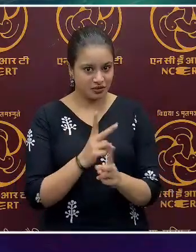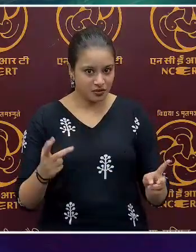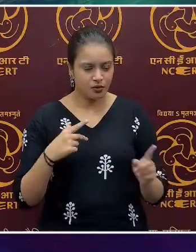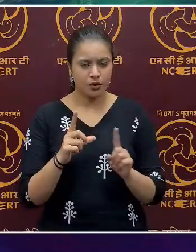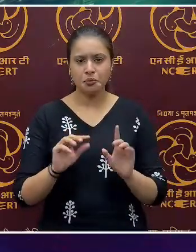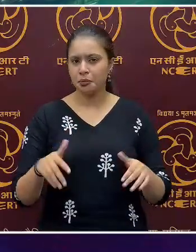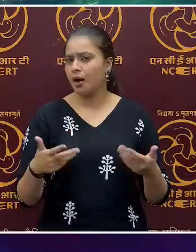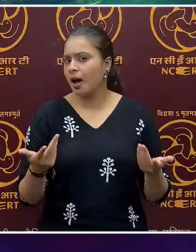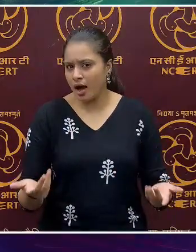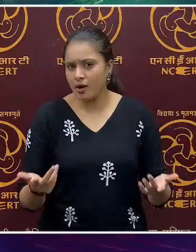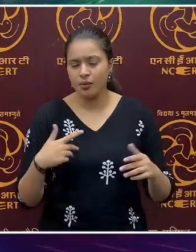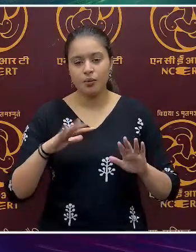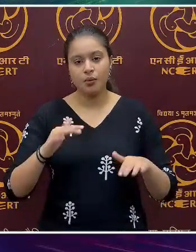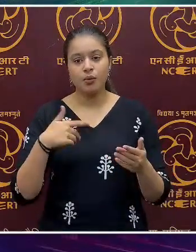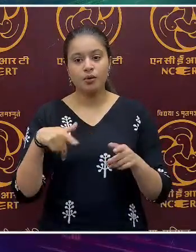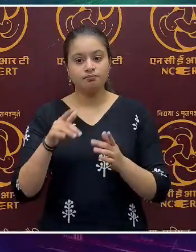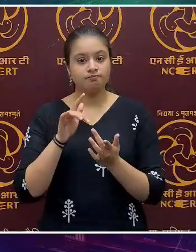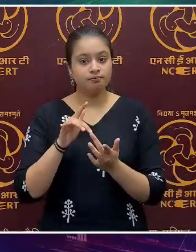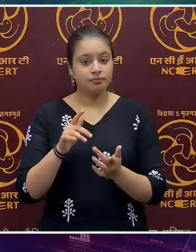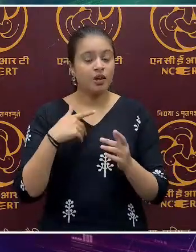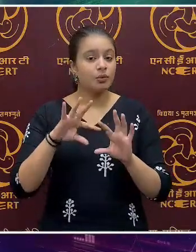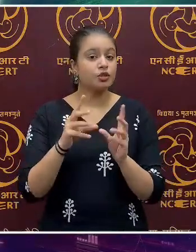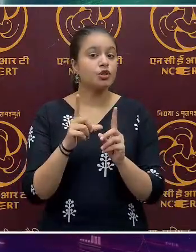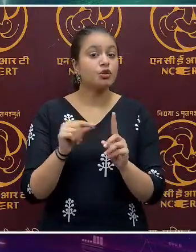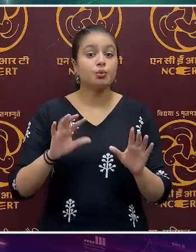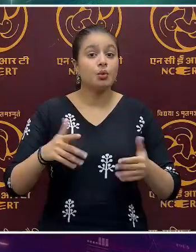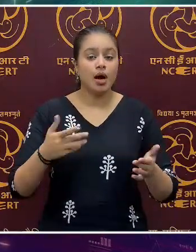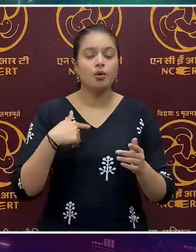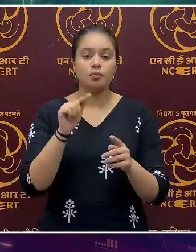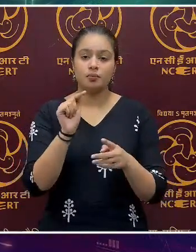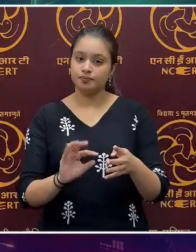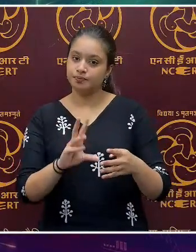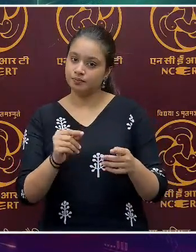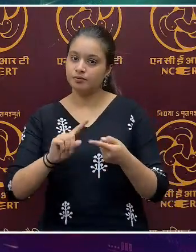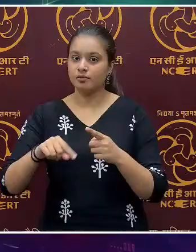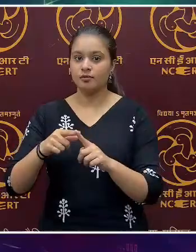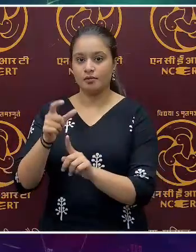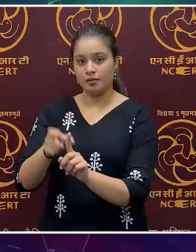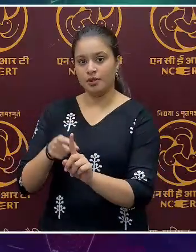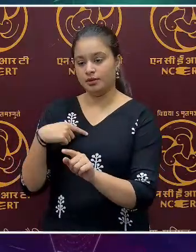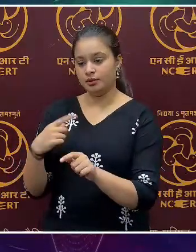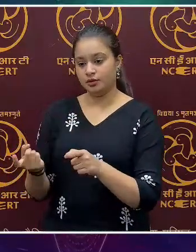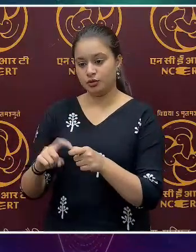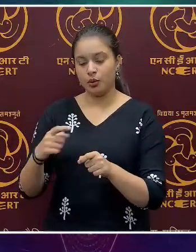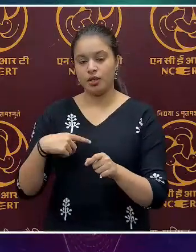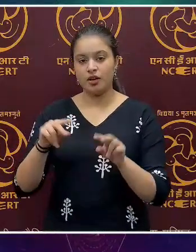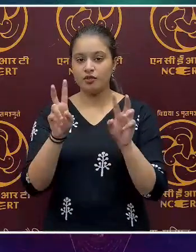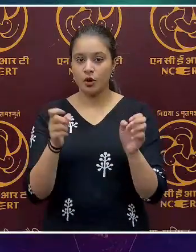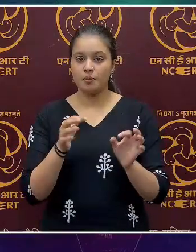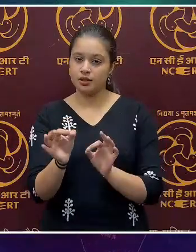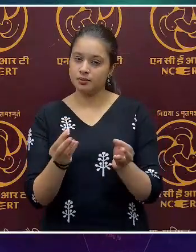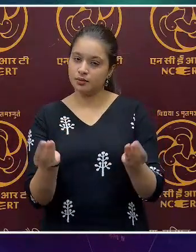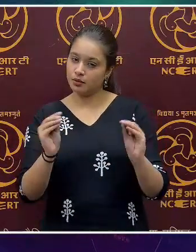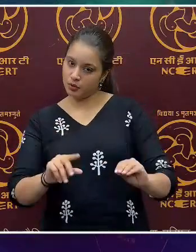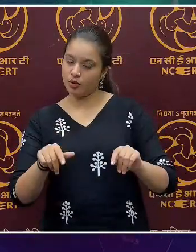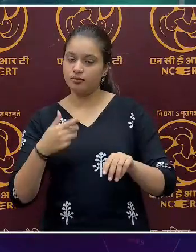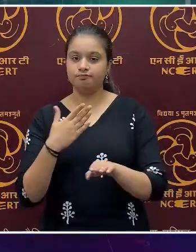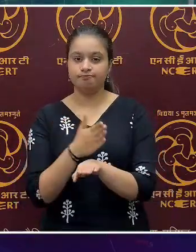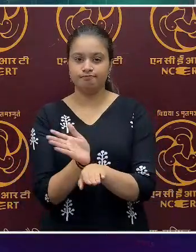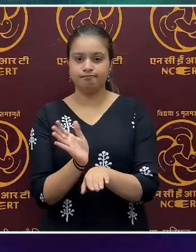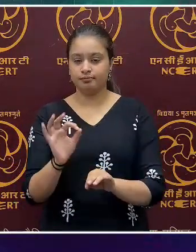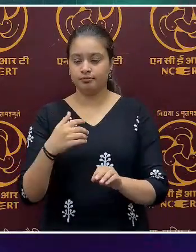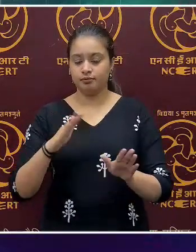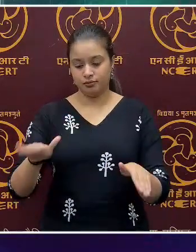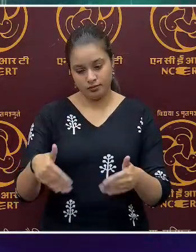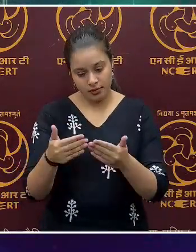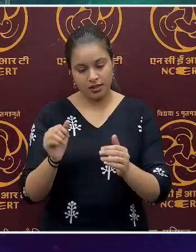and what is the navigation for that, we have joined by our expert to throw more light on this particular topic. So without any further delay, let's quickly